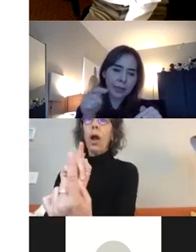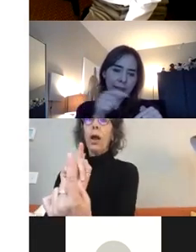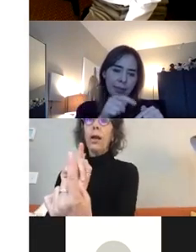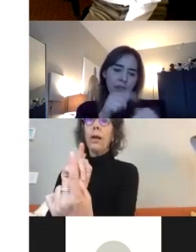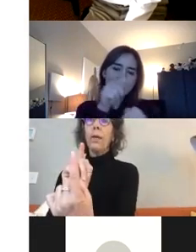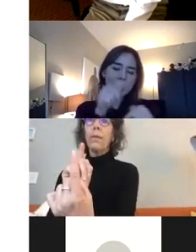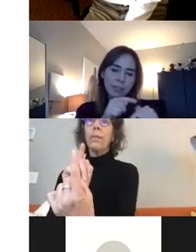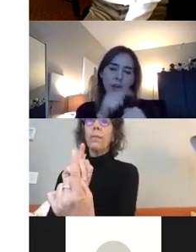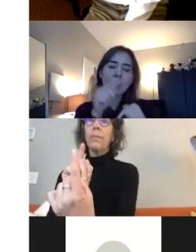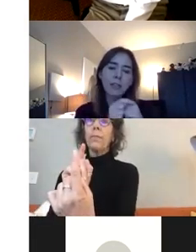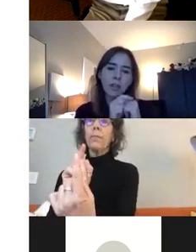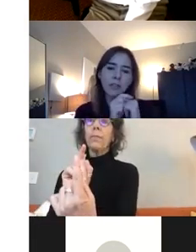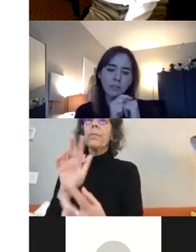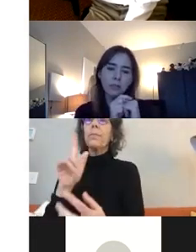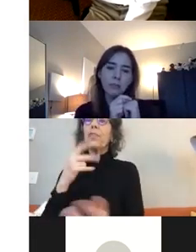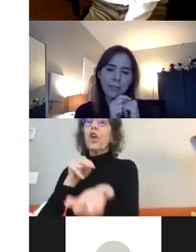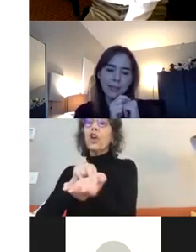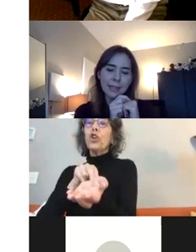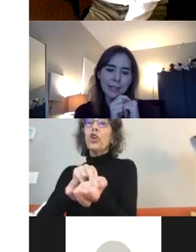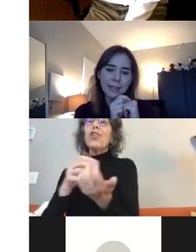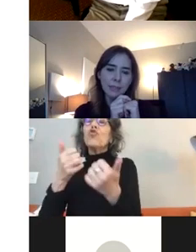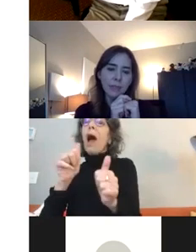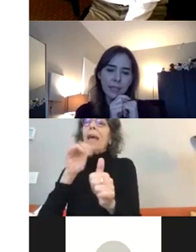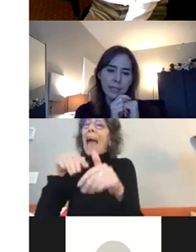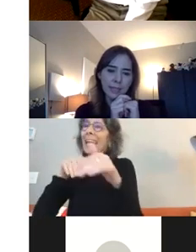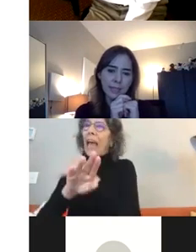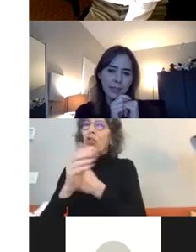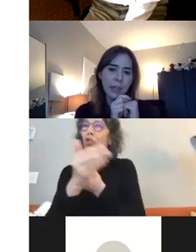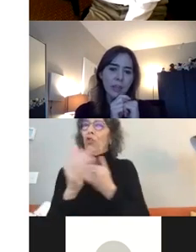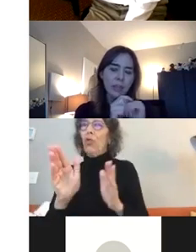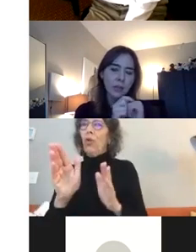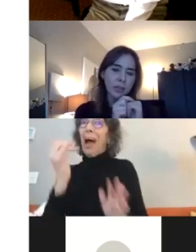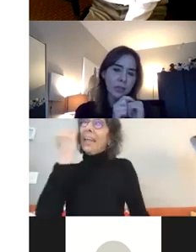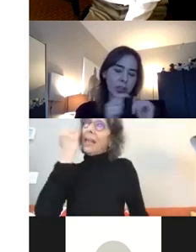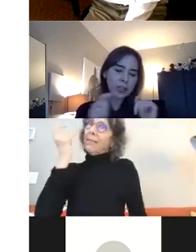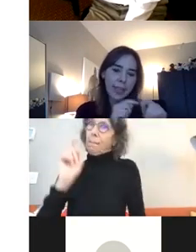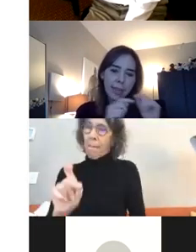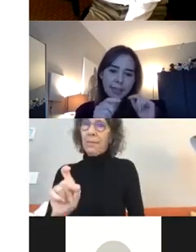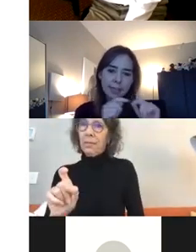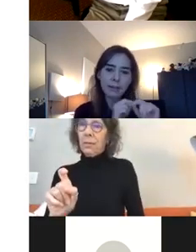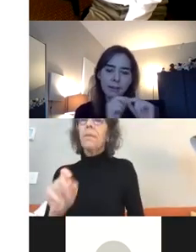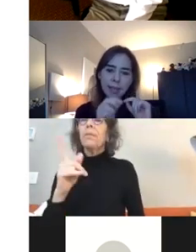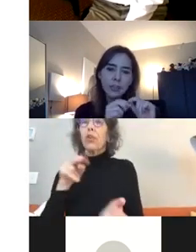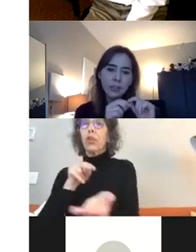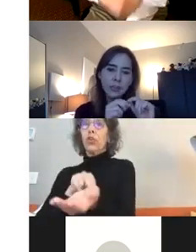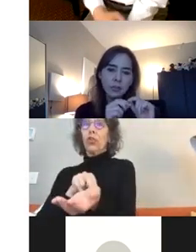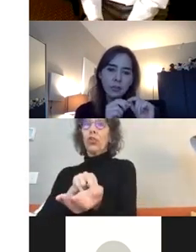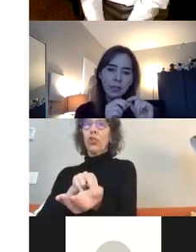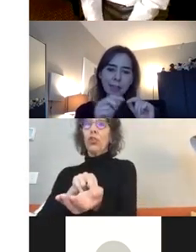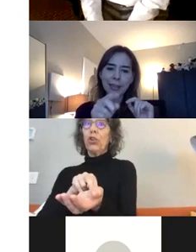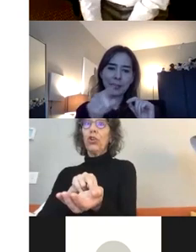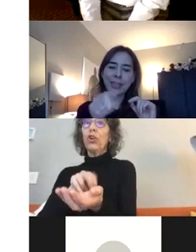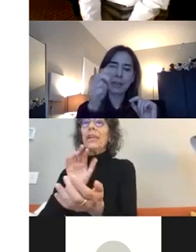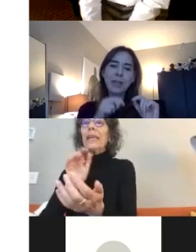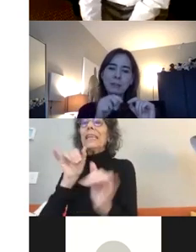like the nurse tries not to enter the room unless it is completely necessary. So she stays next to the door, and